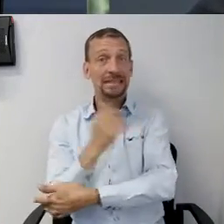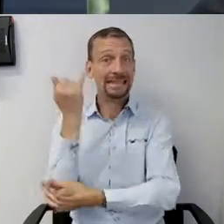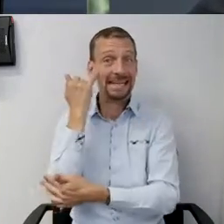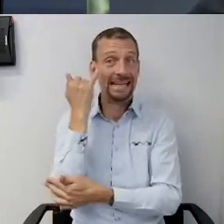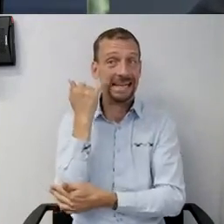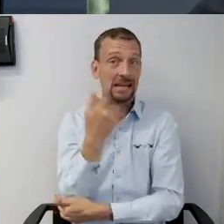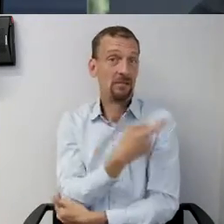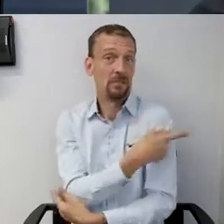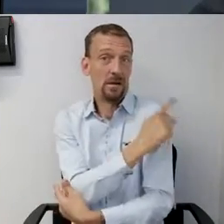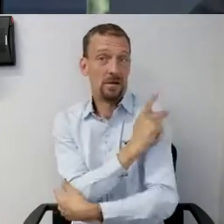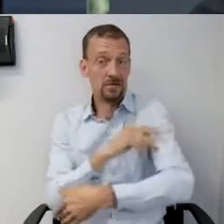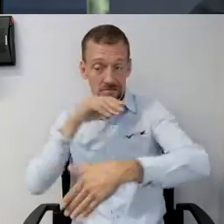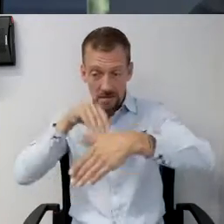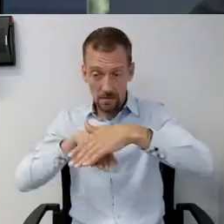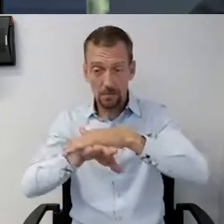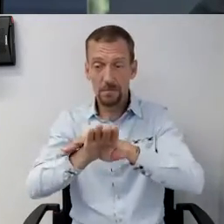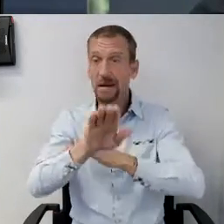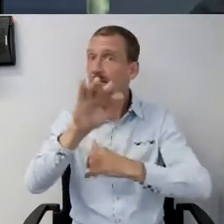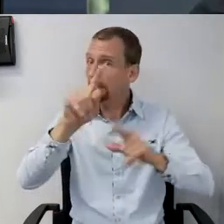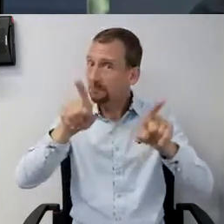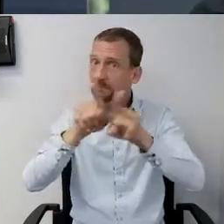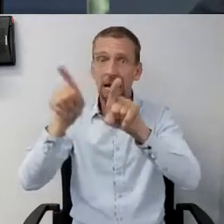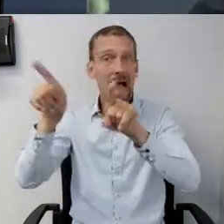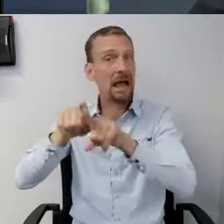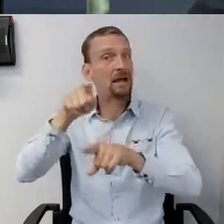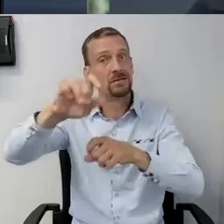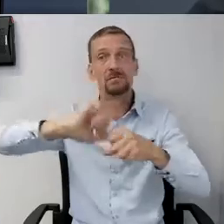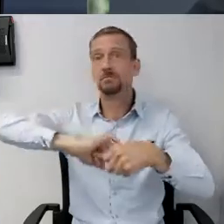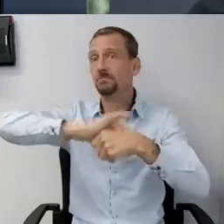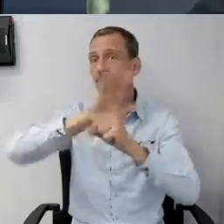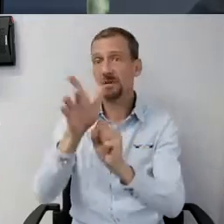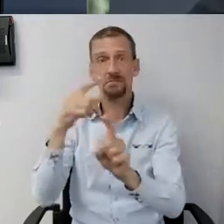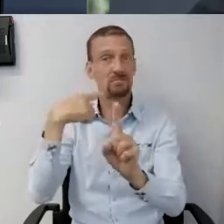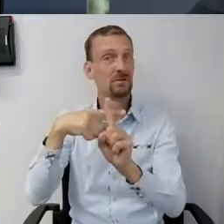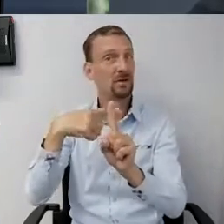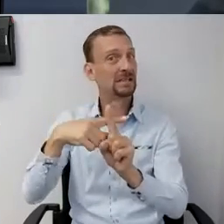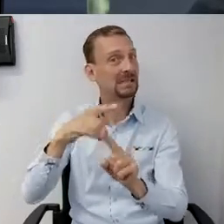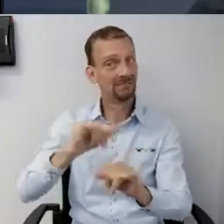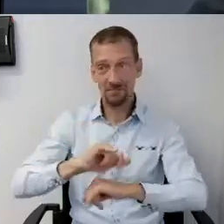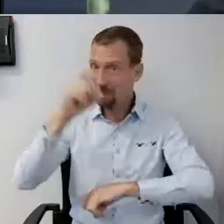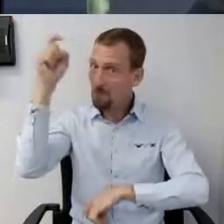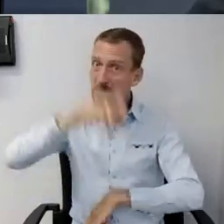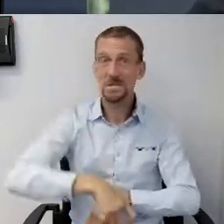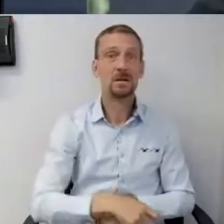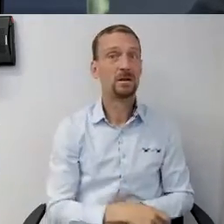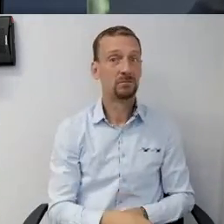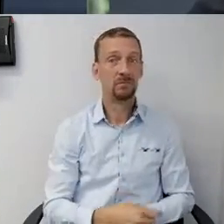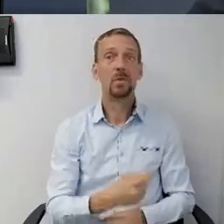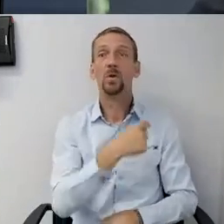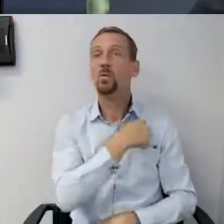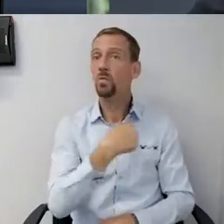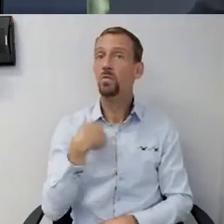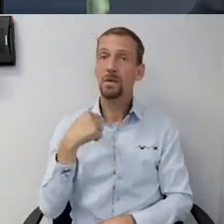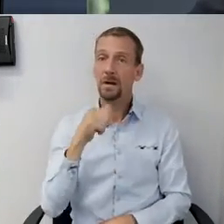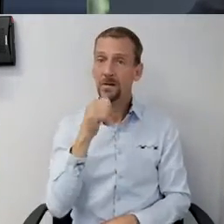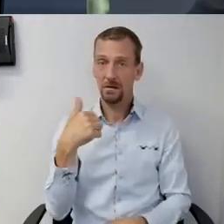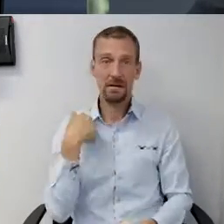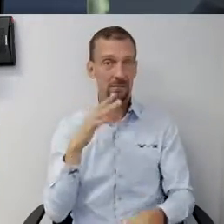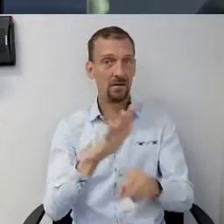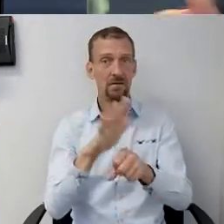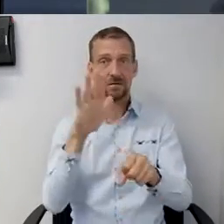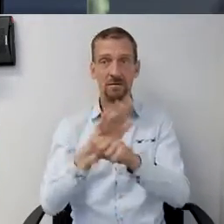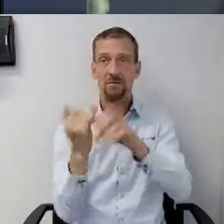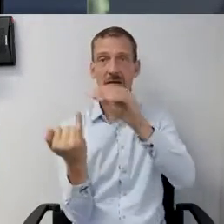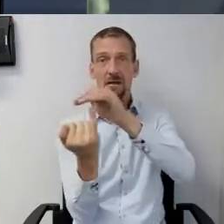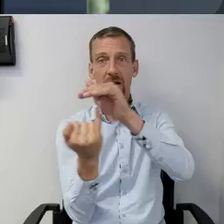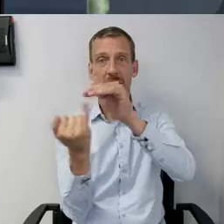the hospital is treated as if they're COVID positive. And we just don't have enough isolation rooms.